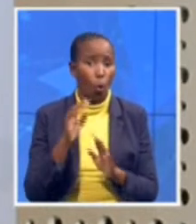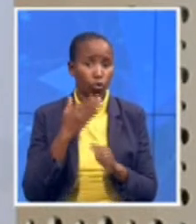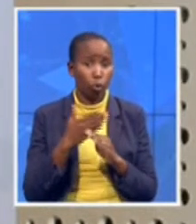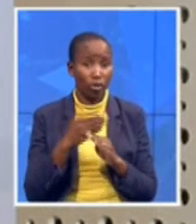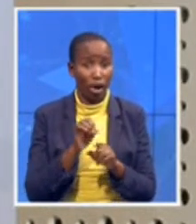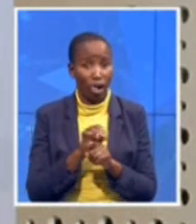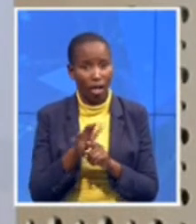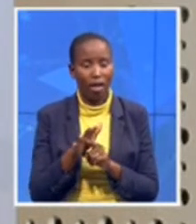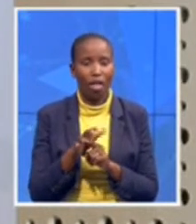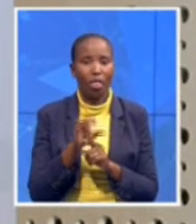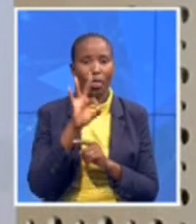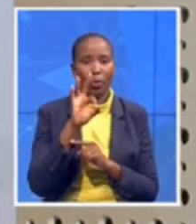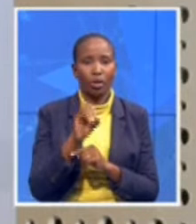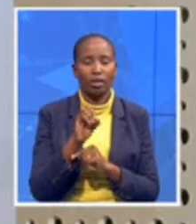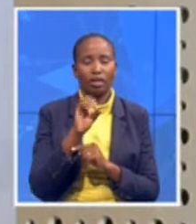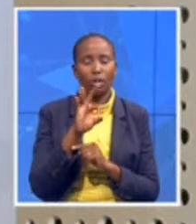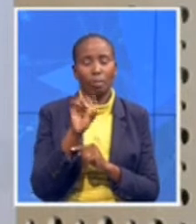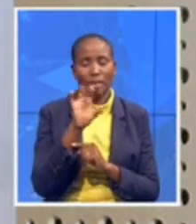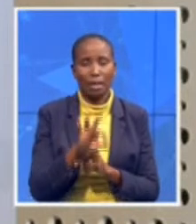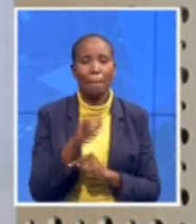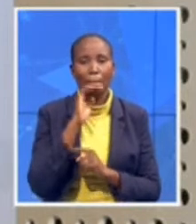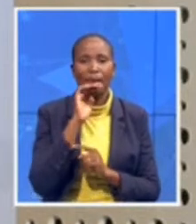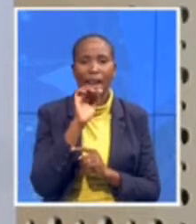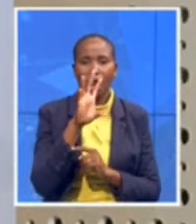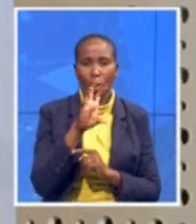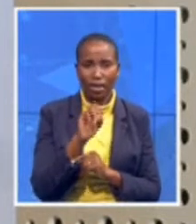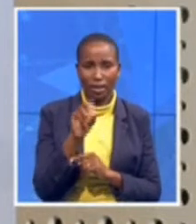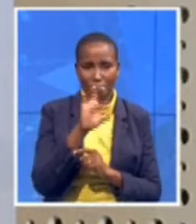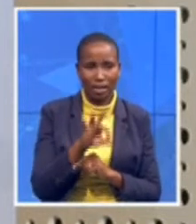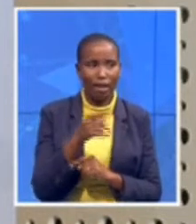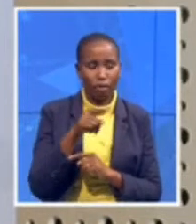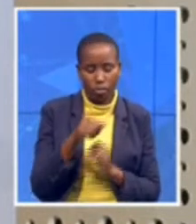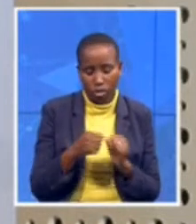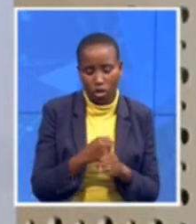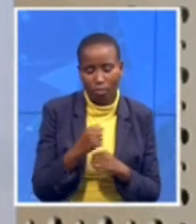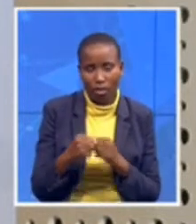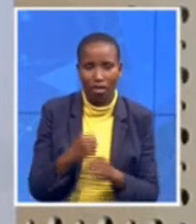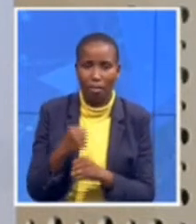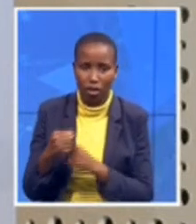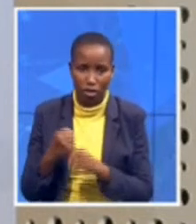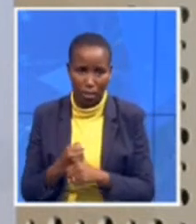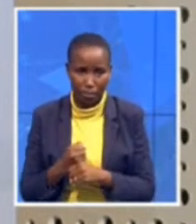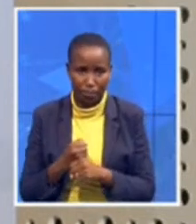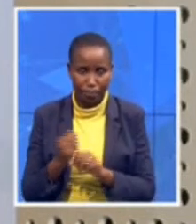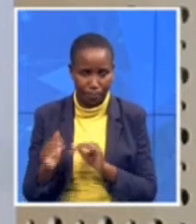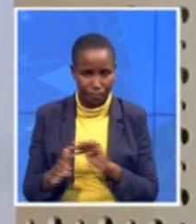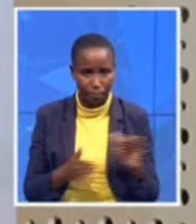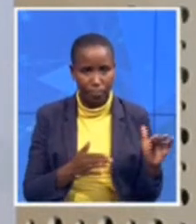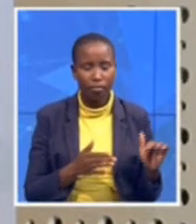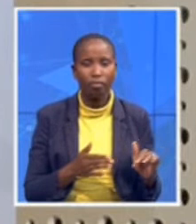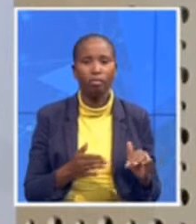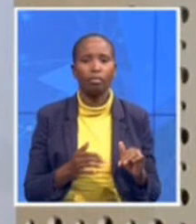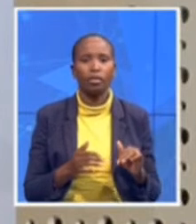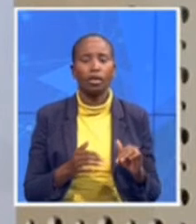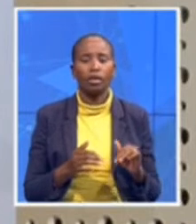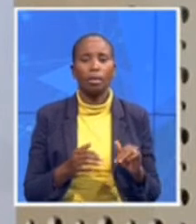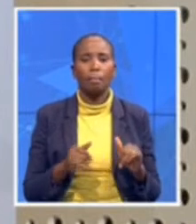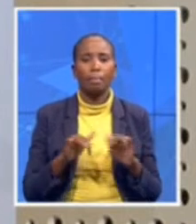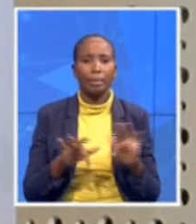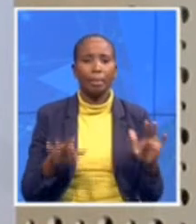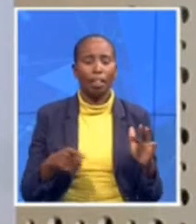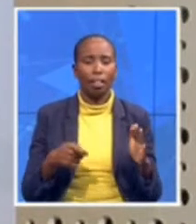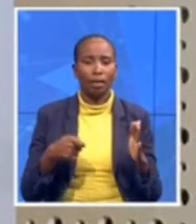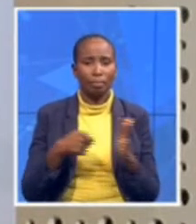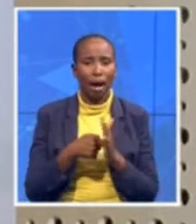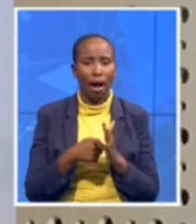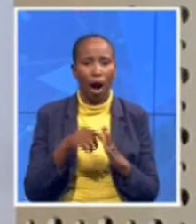year. The move to consume content online is a global one, both in developed and